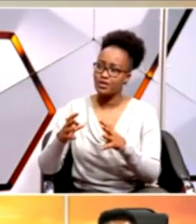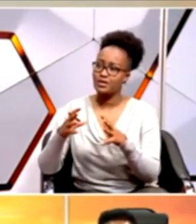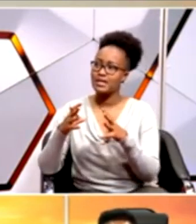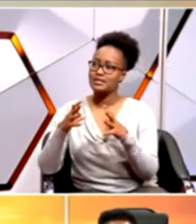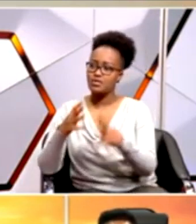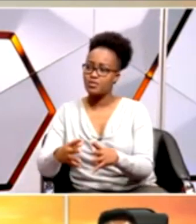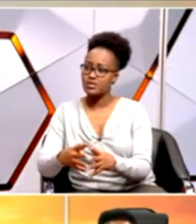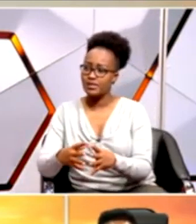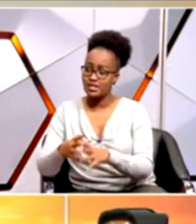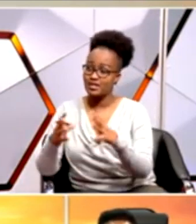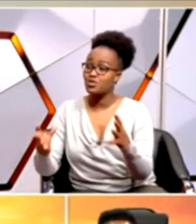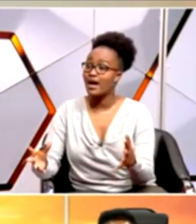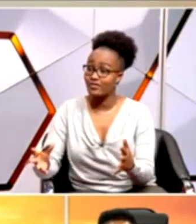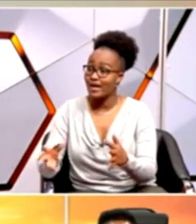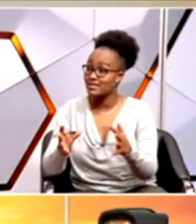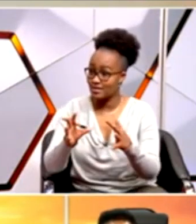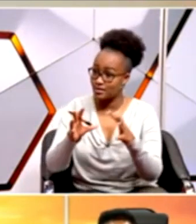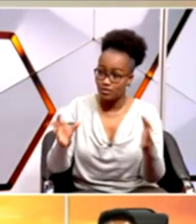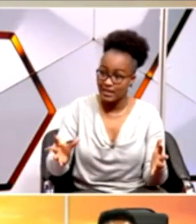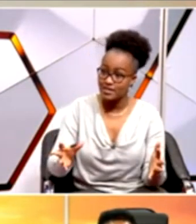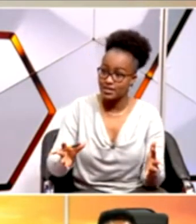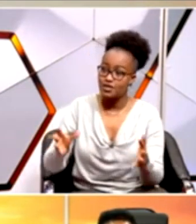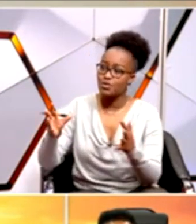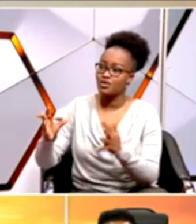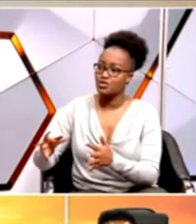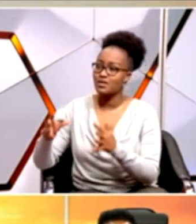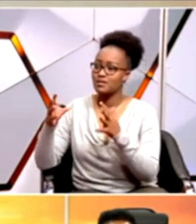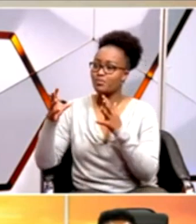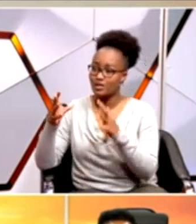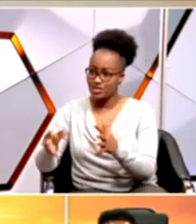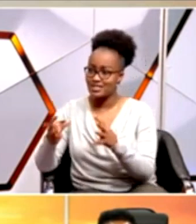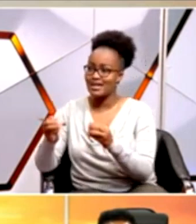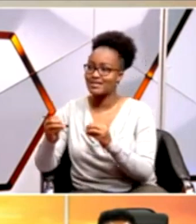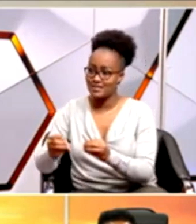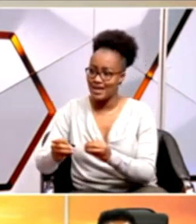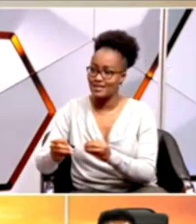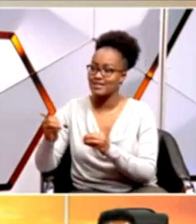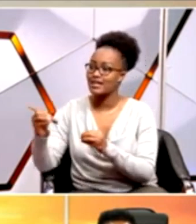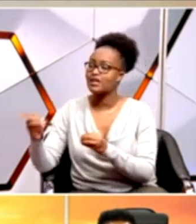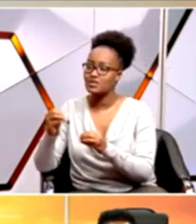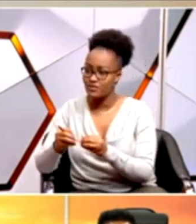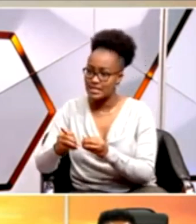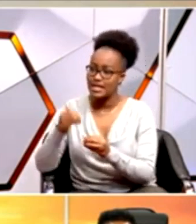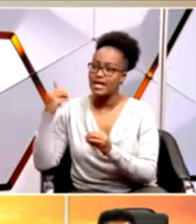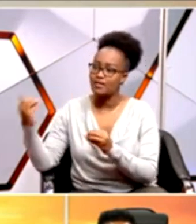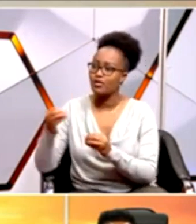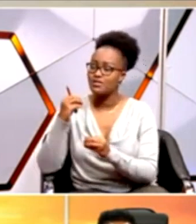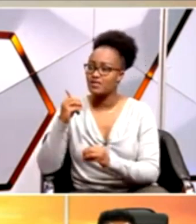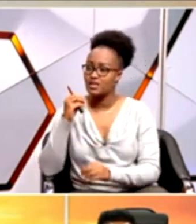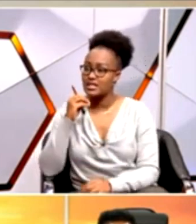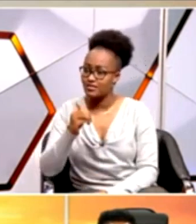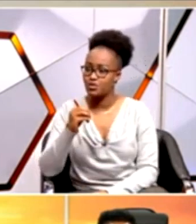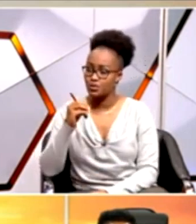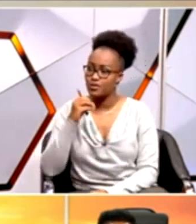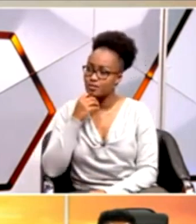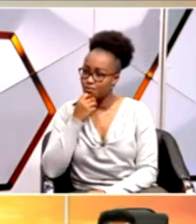do you feel is the responsibility that you have as the clergy to ensure that politicians understand that inclusivity involves